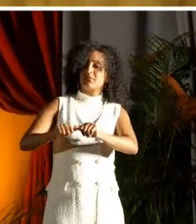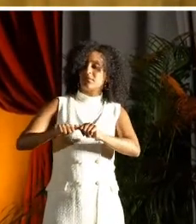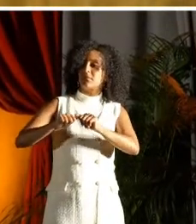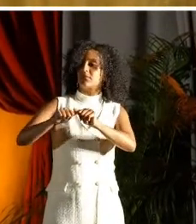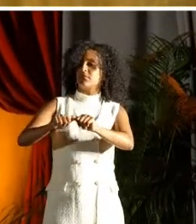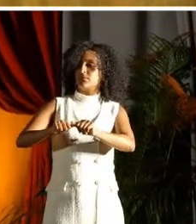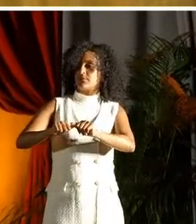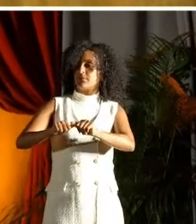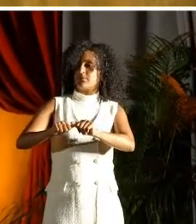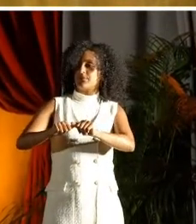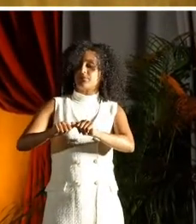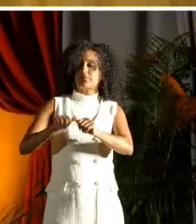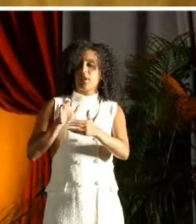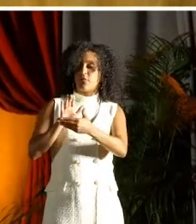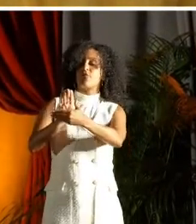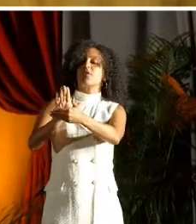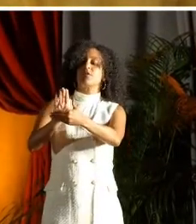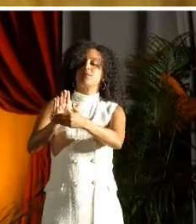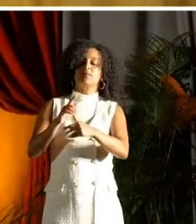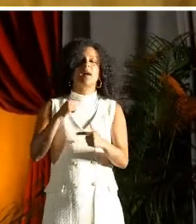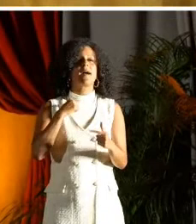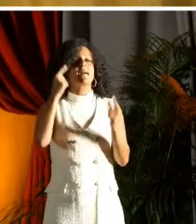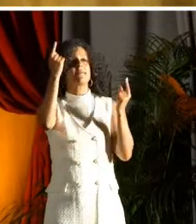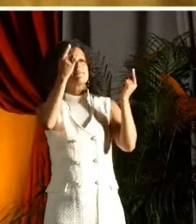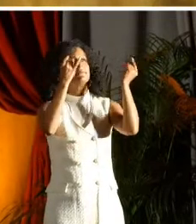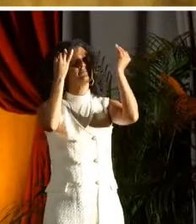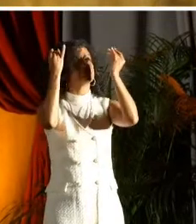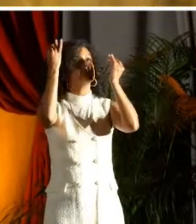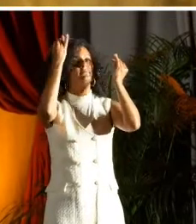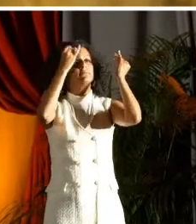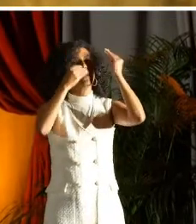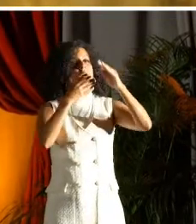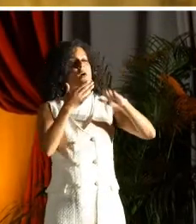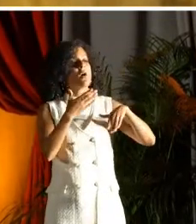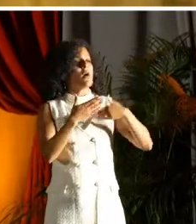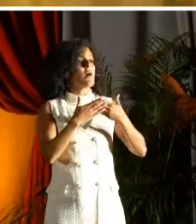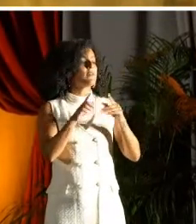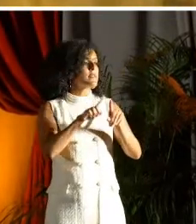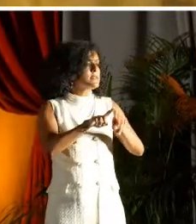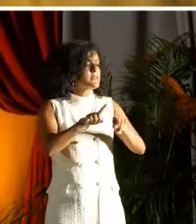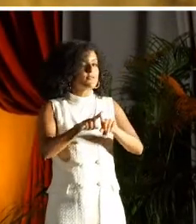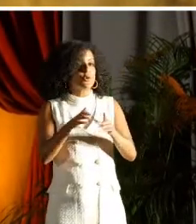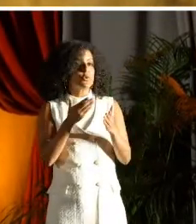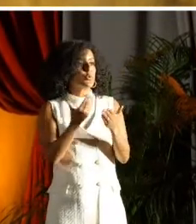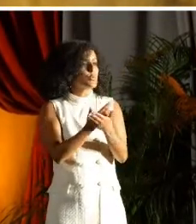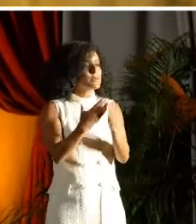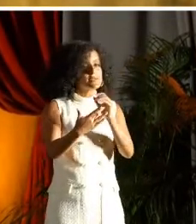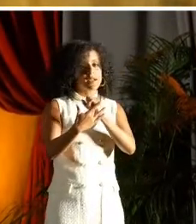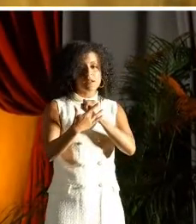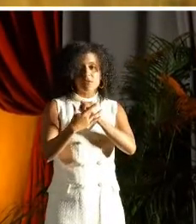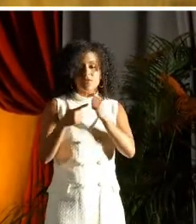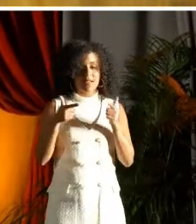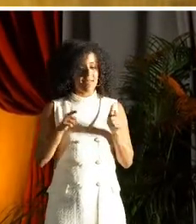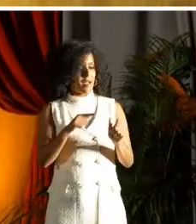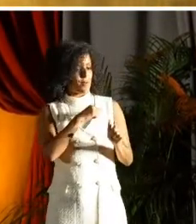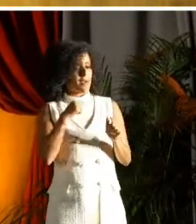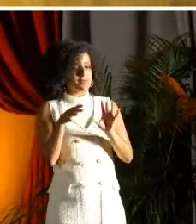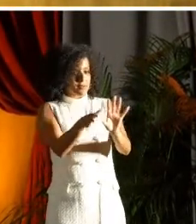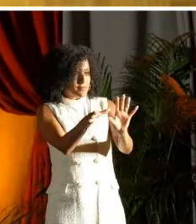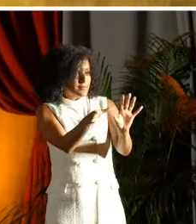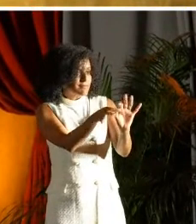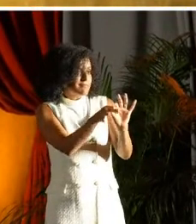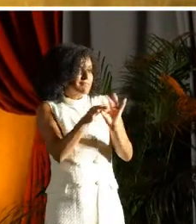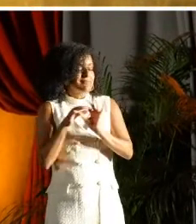And as I think about all the ways in which the new technologies that have allowed us to be more connected than